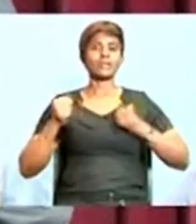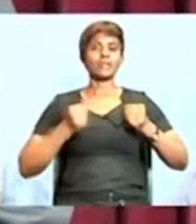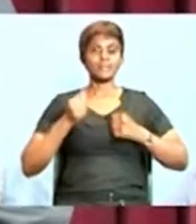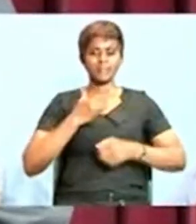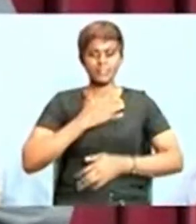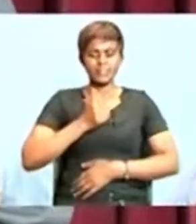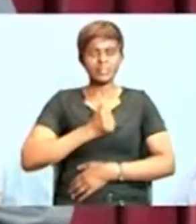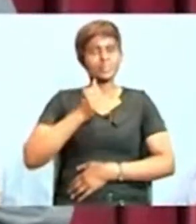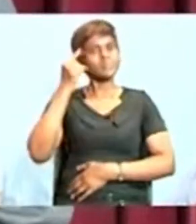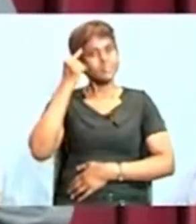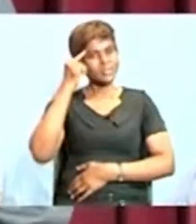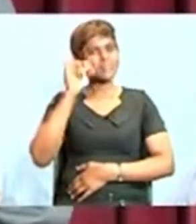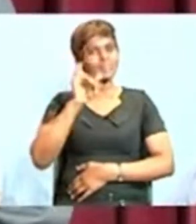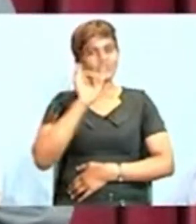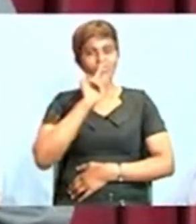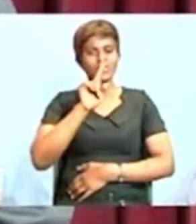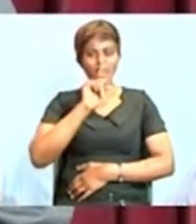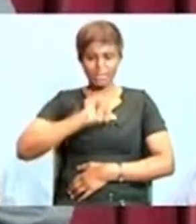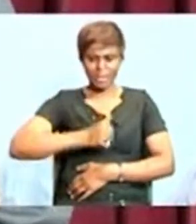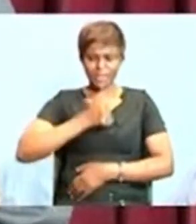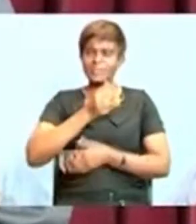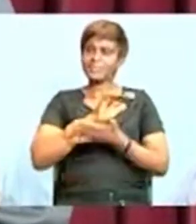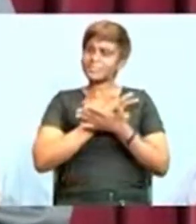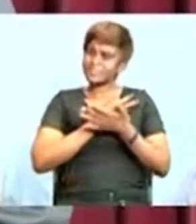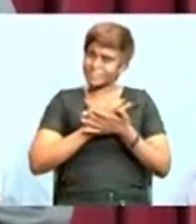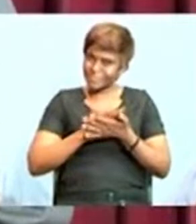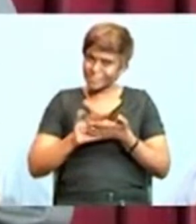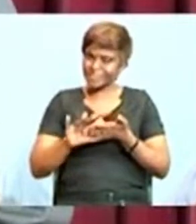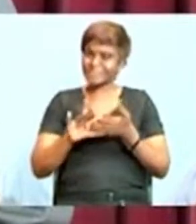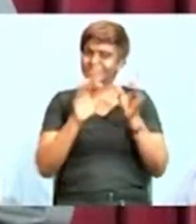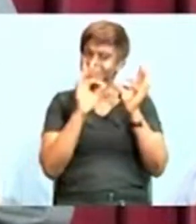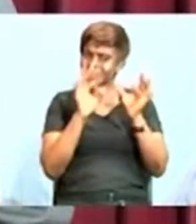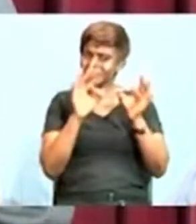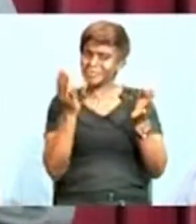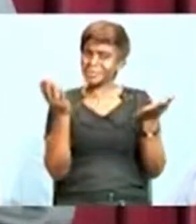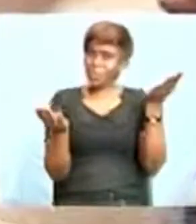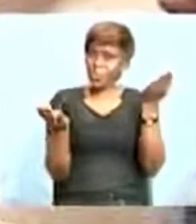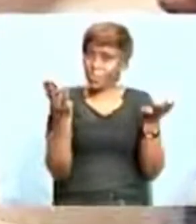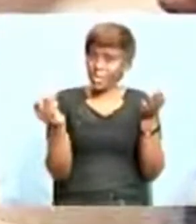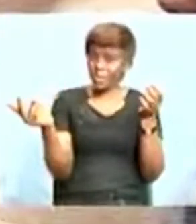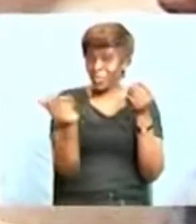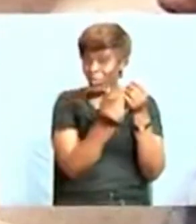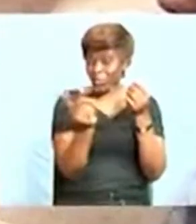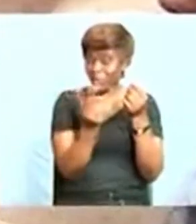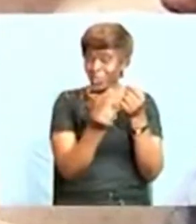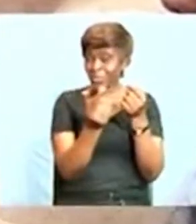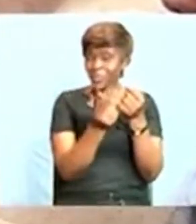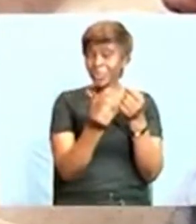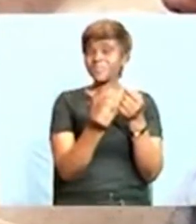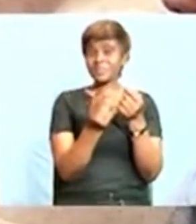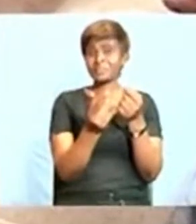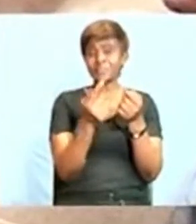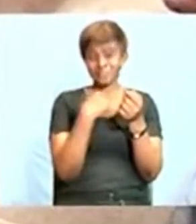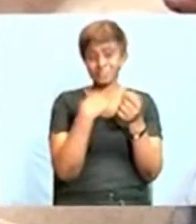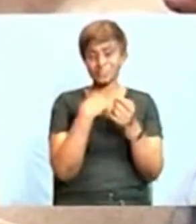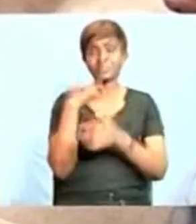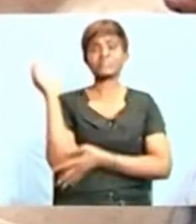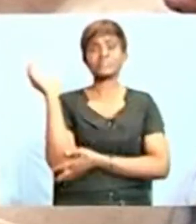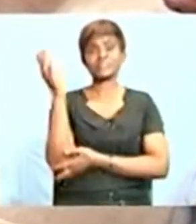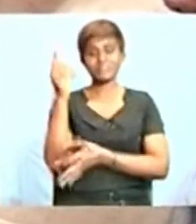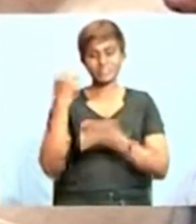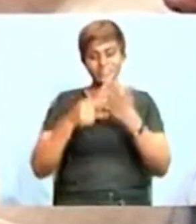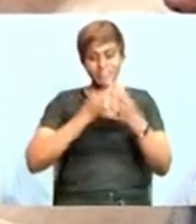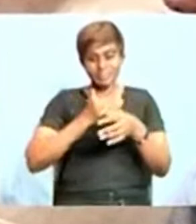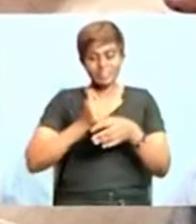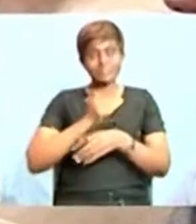that our cleanliness cannot compare to them. So the statement that I'm making,